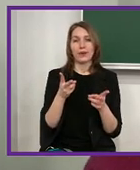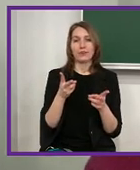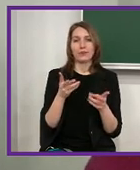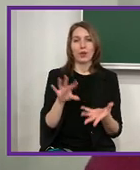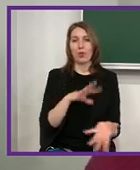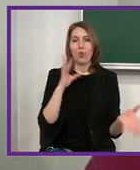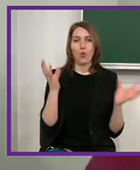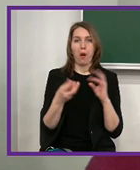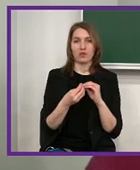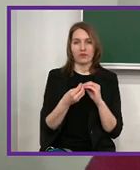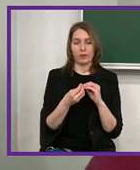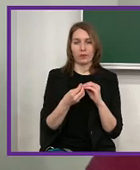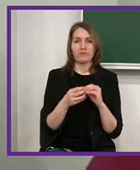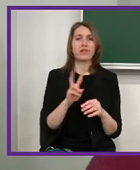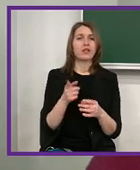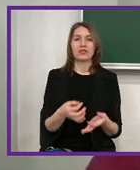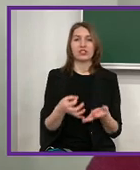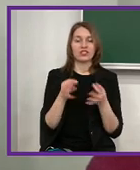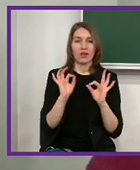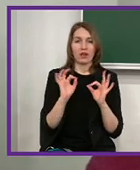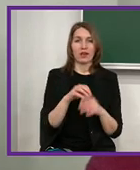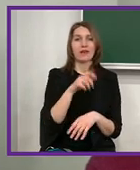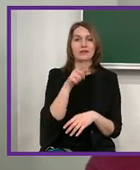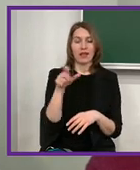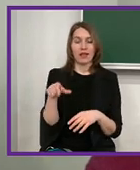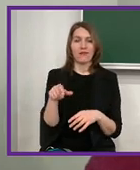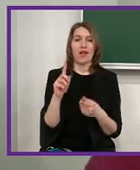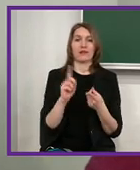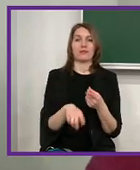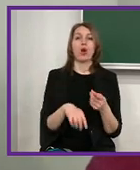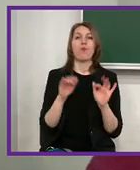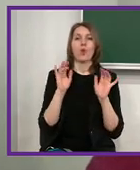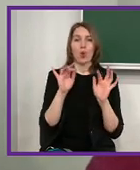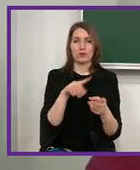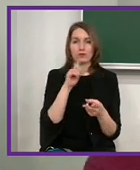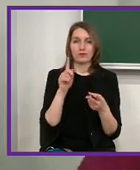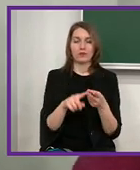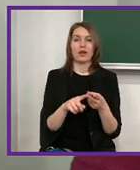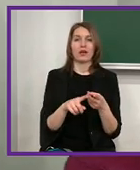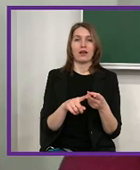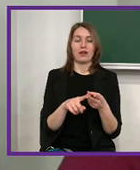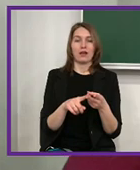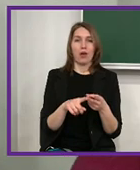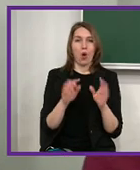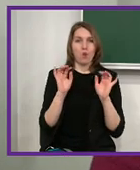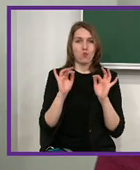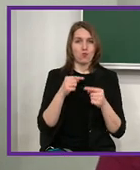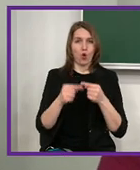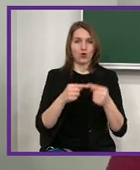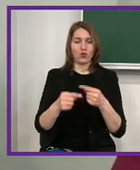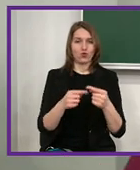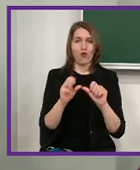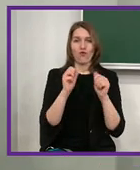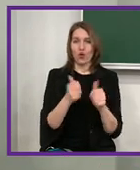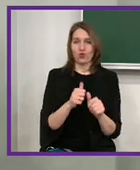policy, processes, and people all have to keep pace. And what I mean by that is that even though